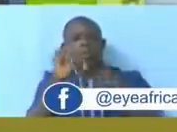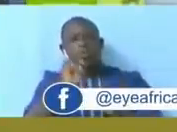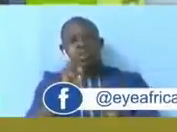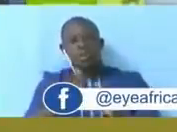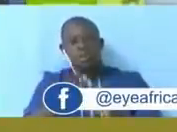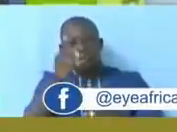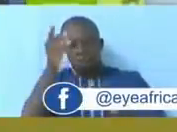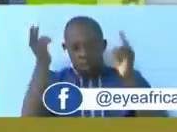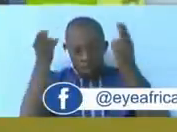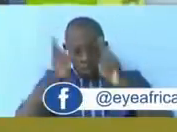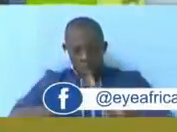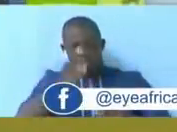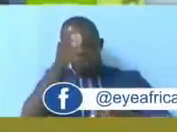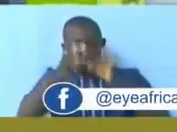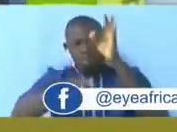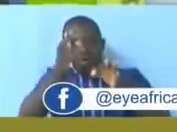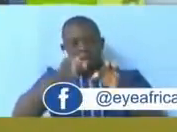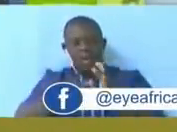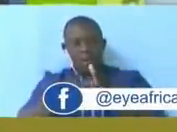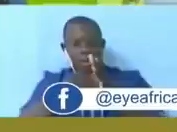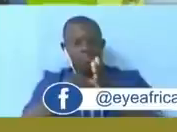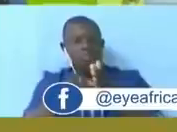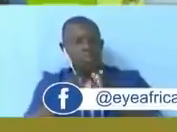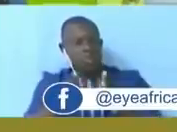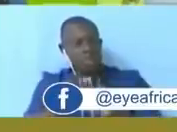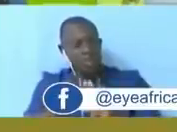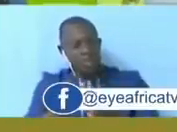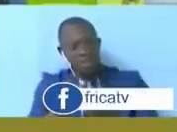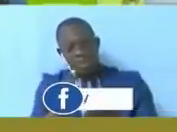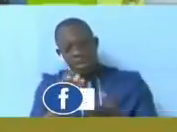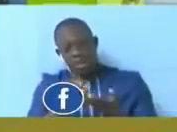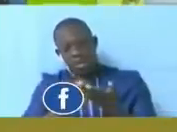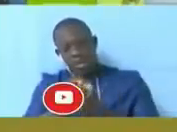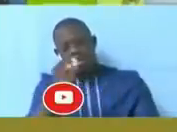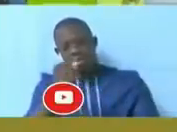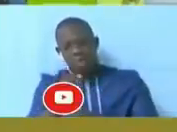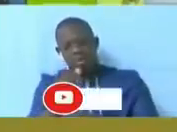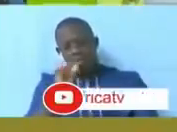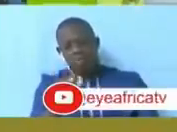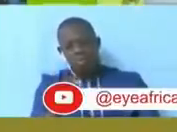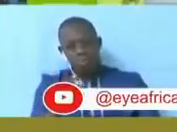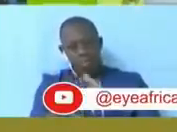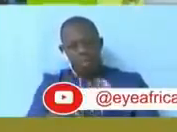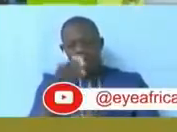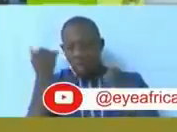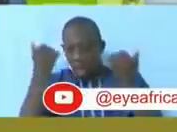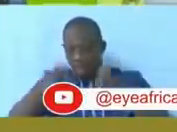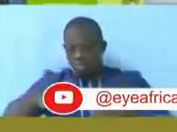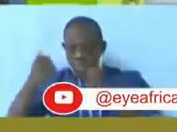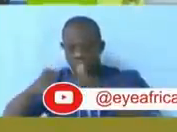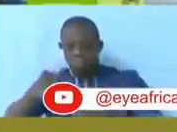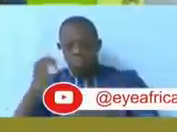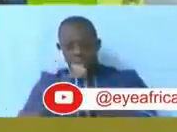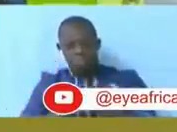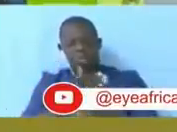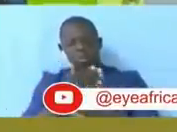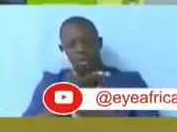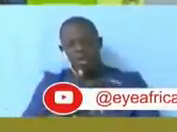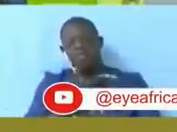magistrate, when in fact the High Court has already granted bail. We had incidents of that nature in the past.